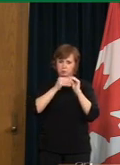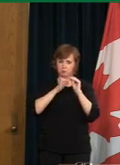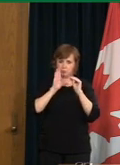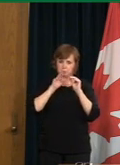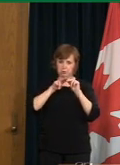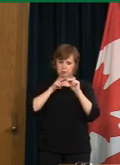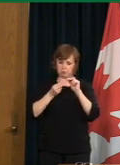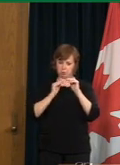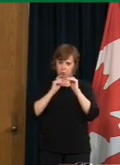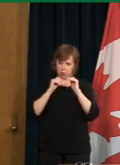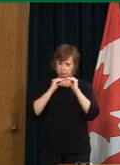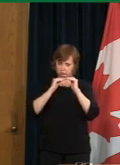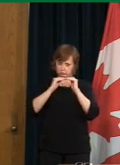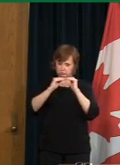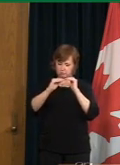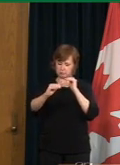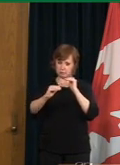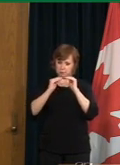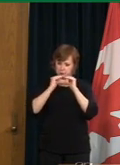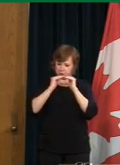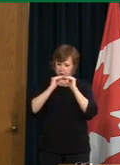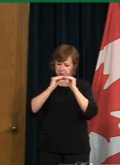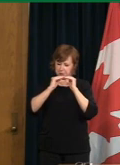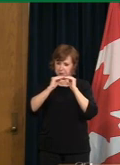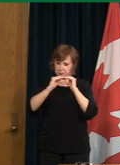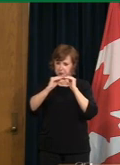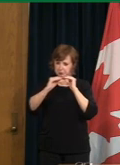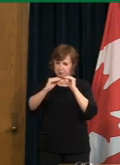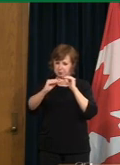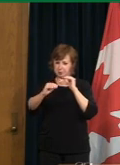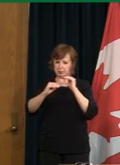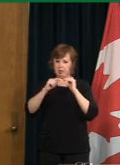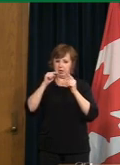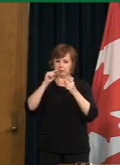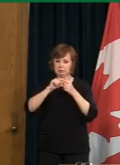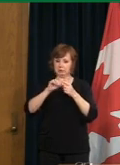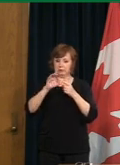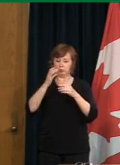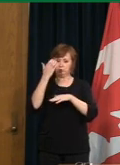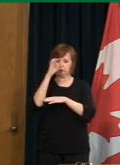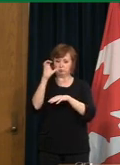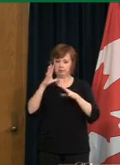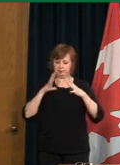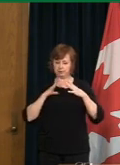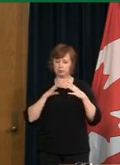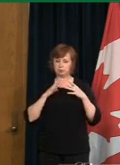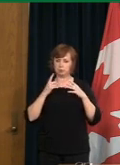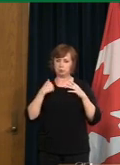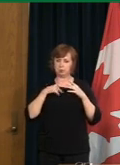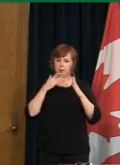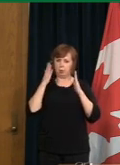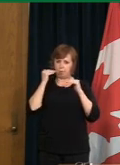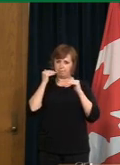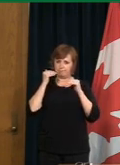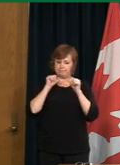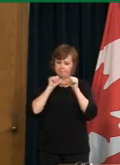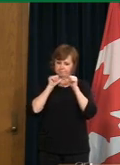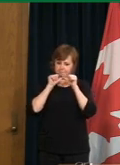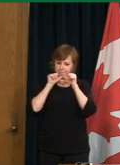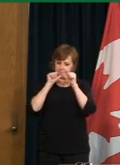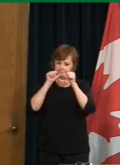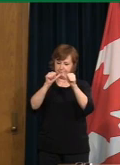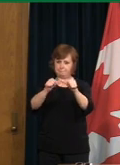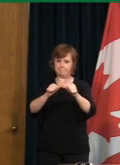allow schools to complete the fall term as per routine and go into